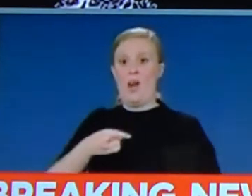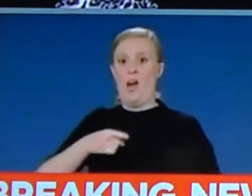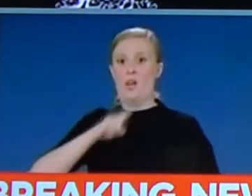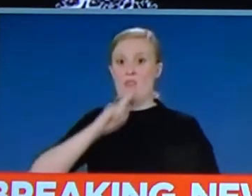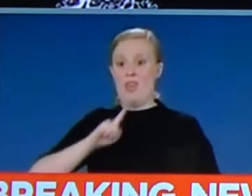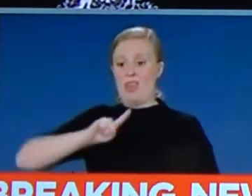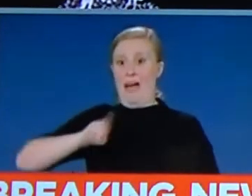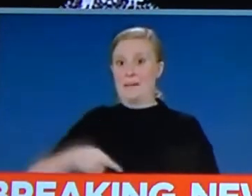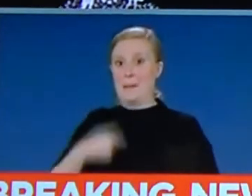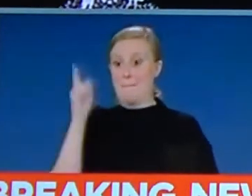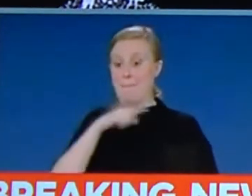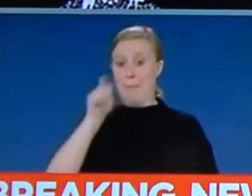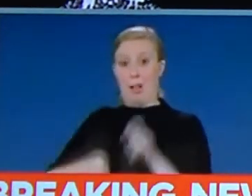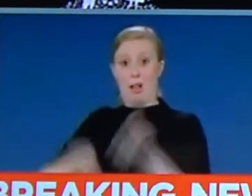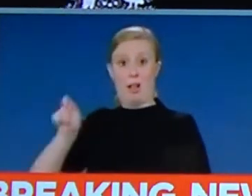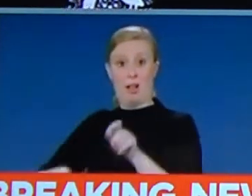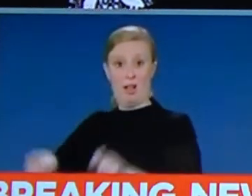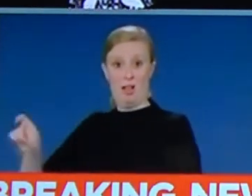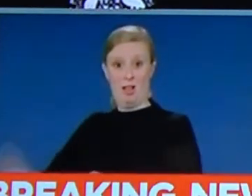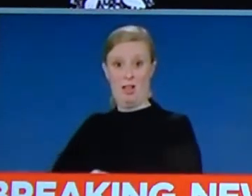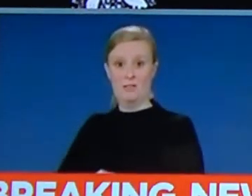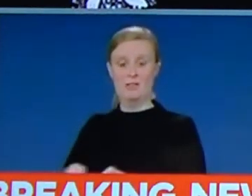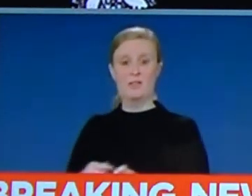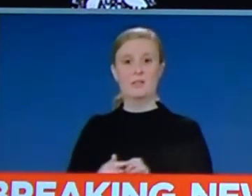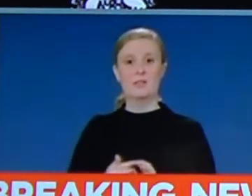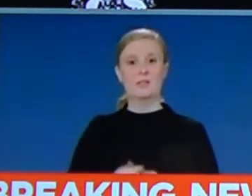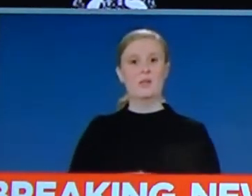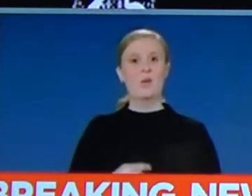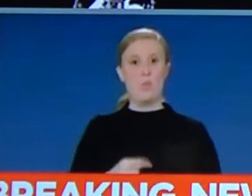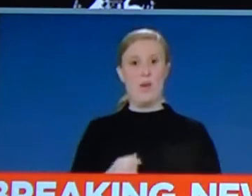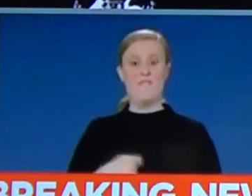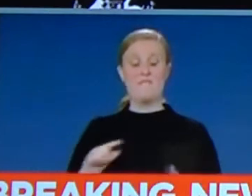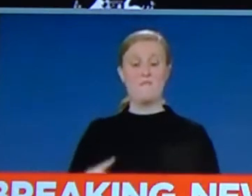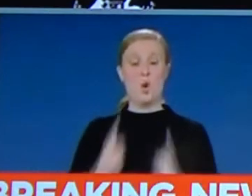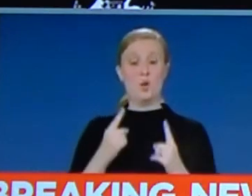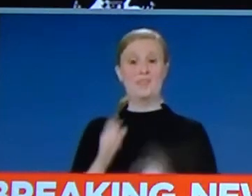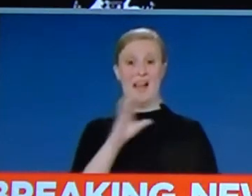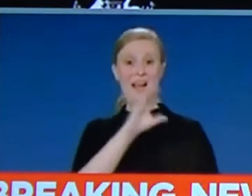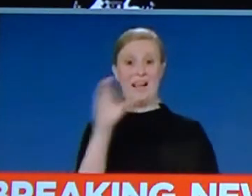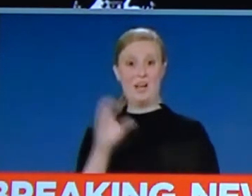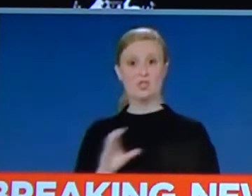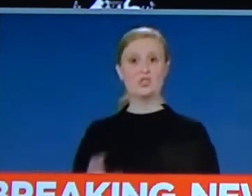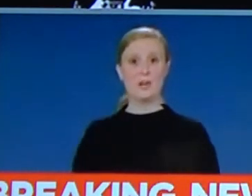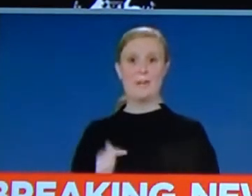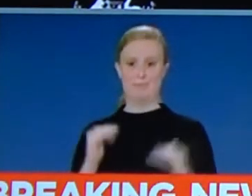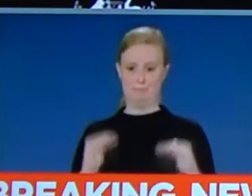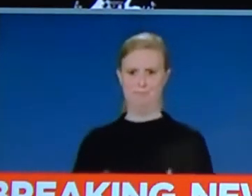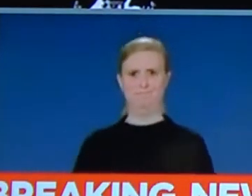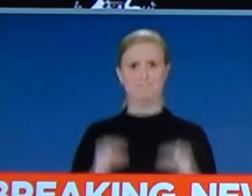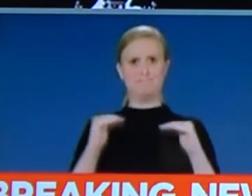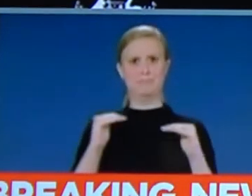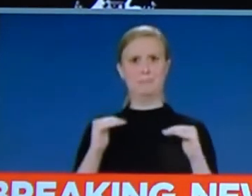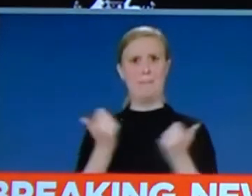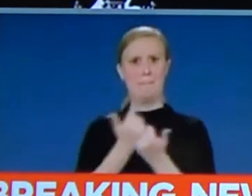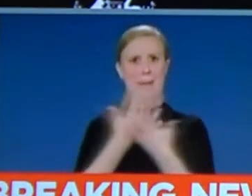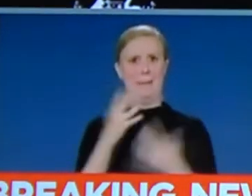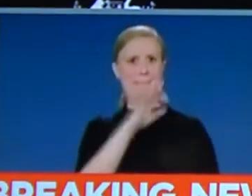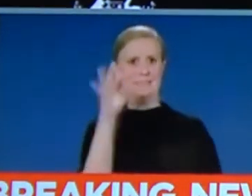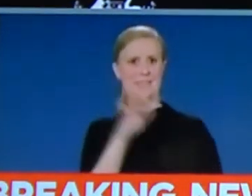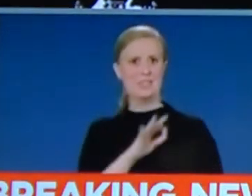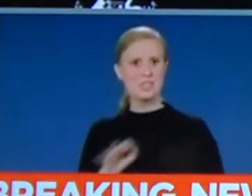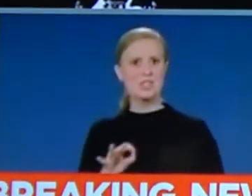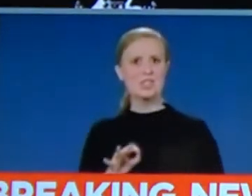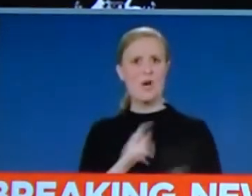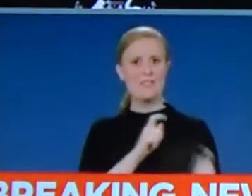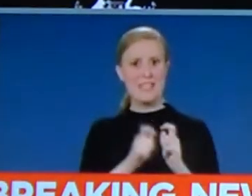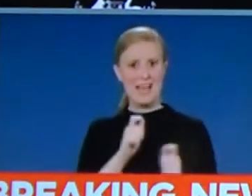of the population. We're the first country, to the best of our knowledge, that has been able to exceed that mark. Our testing resources, and I'll ask